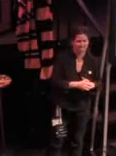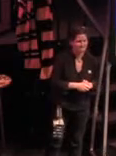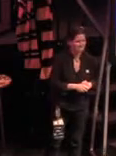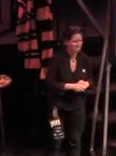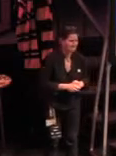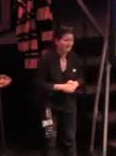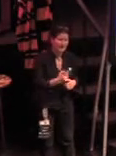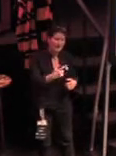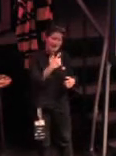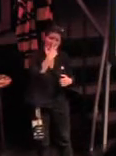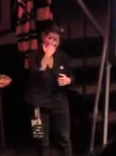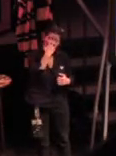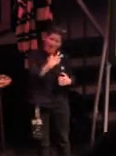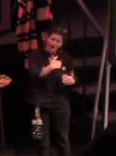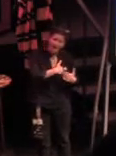soul.